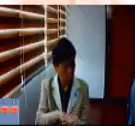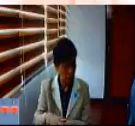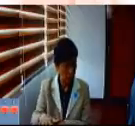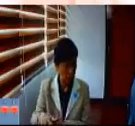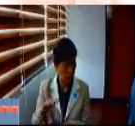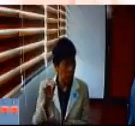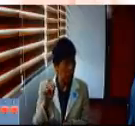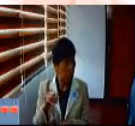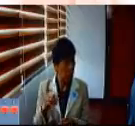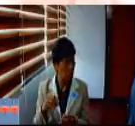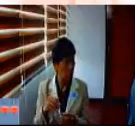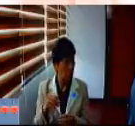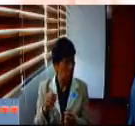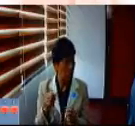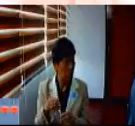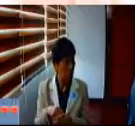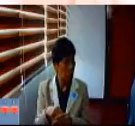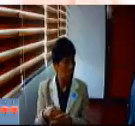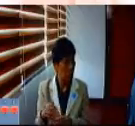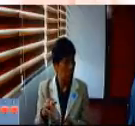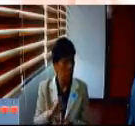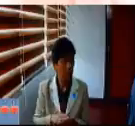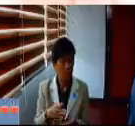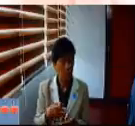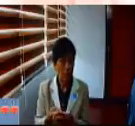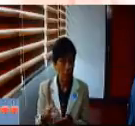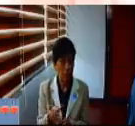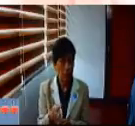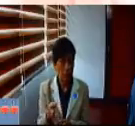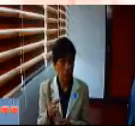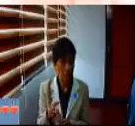in this fry fishery that many of the fisher folk